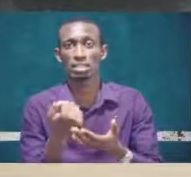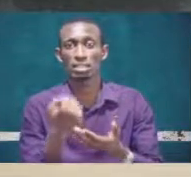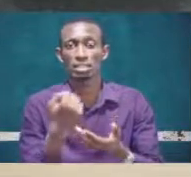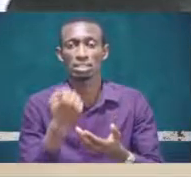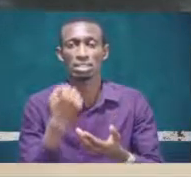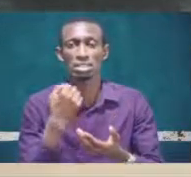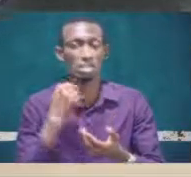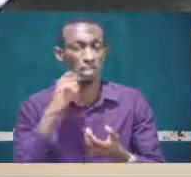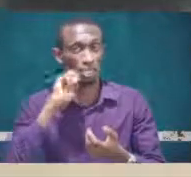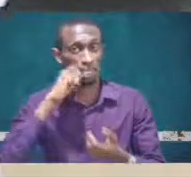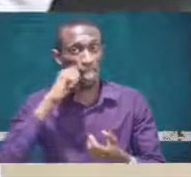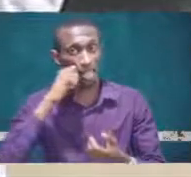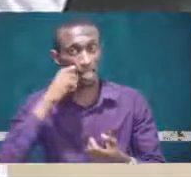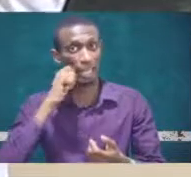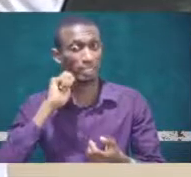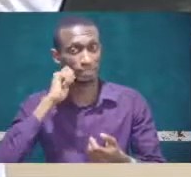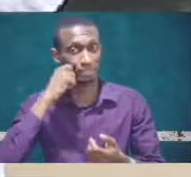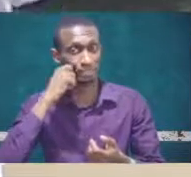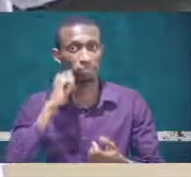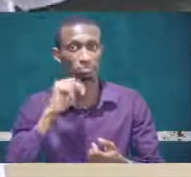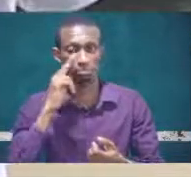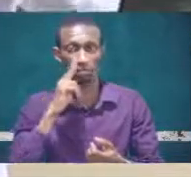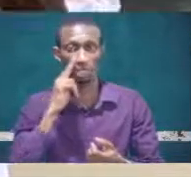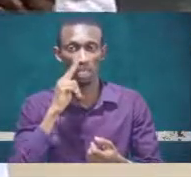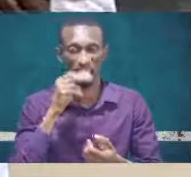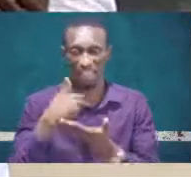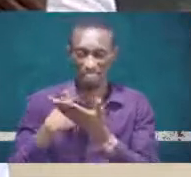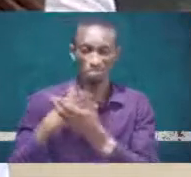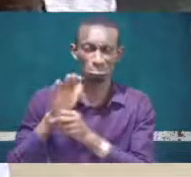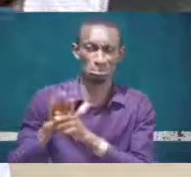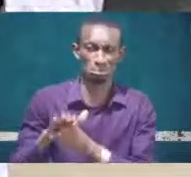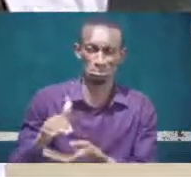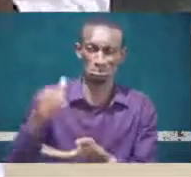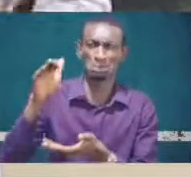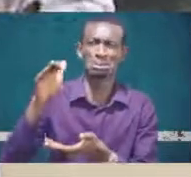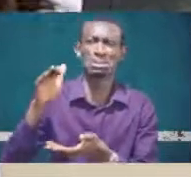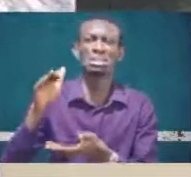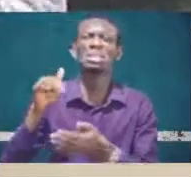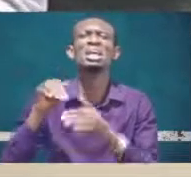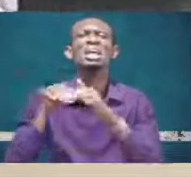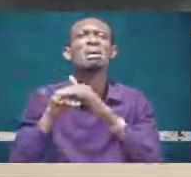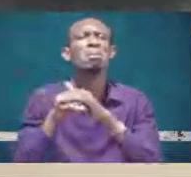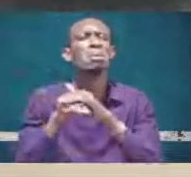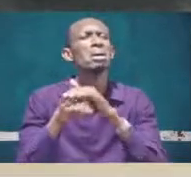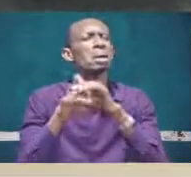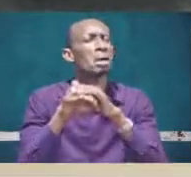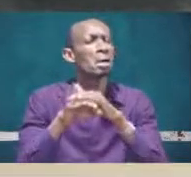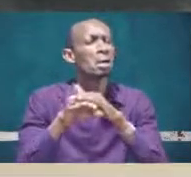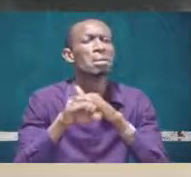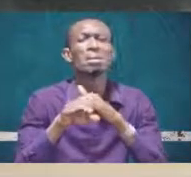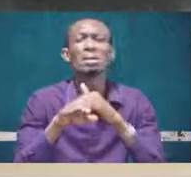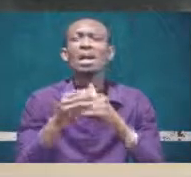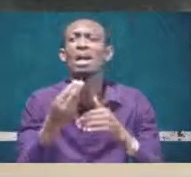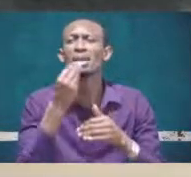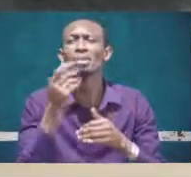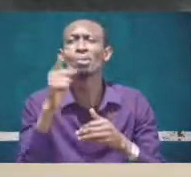of tomatoes, I want to use it in July. I cannot keep tomatoes and I use them in July because tomatoes are perishable. What